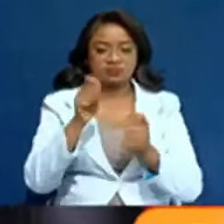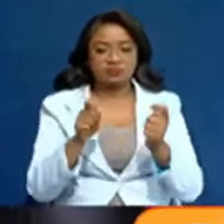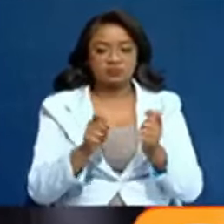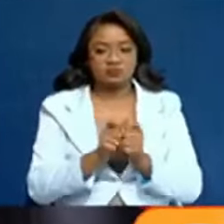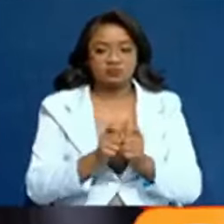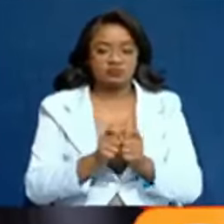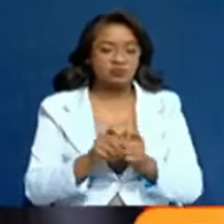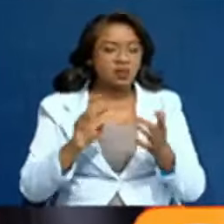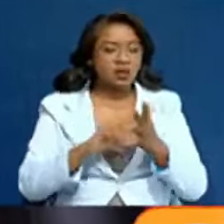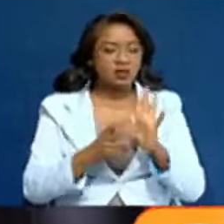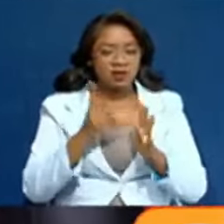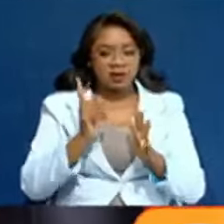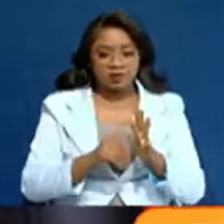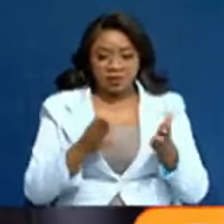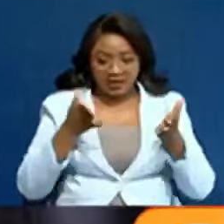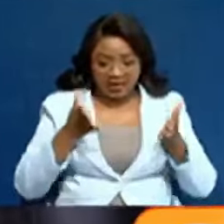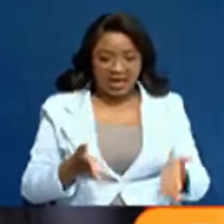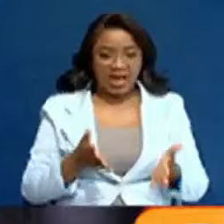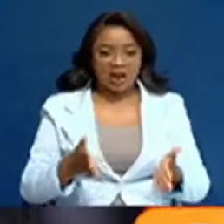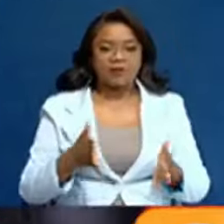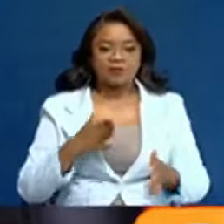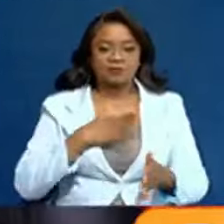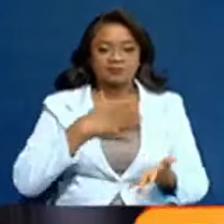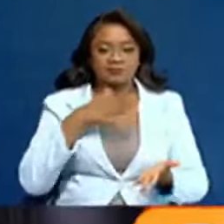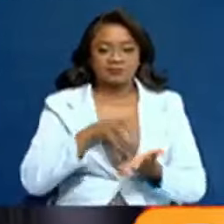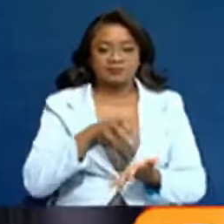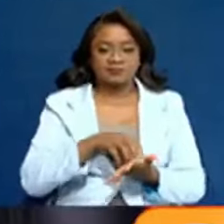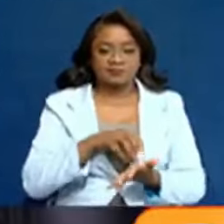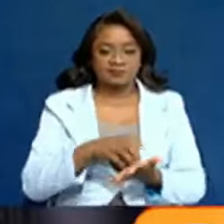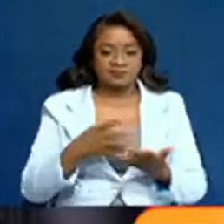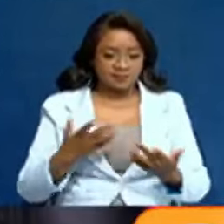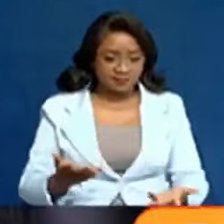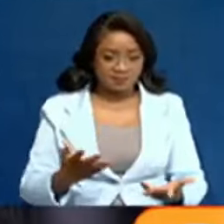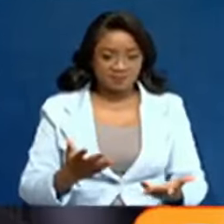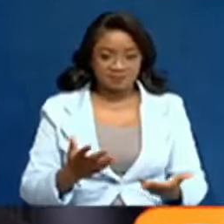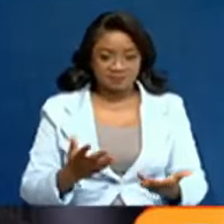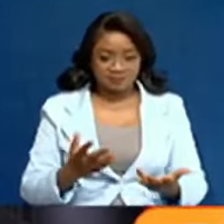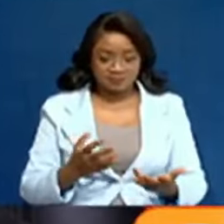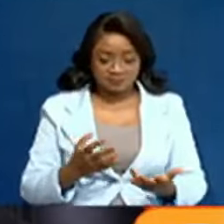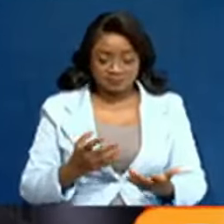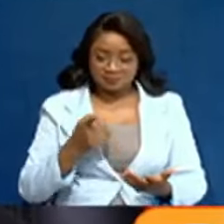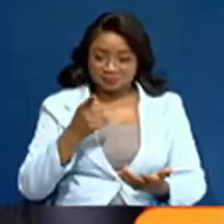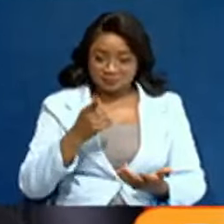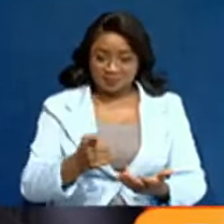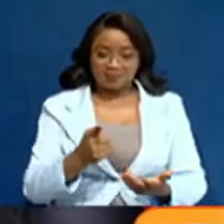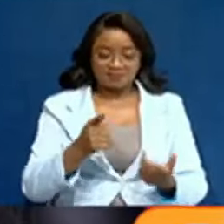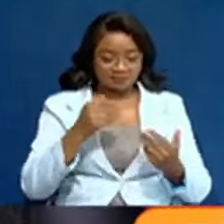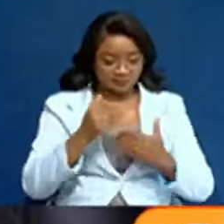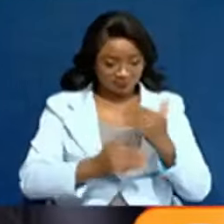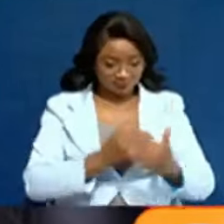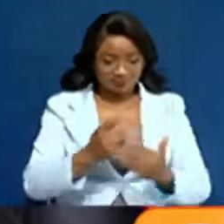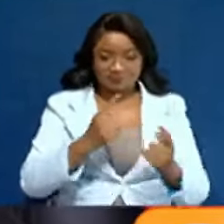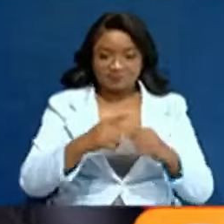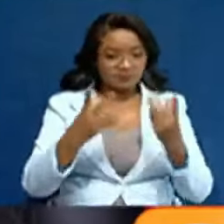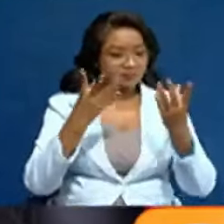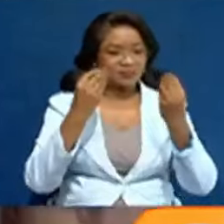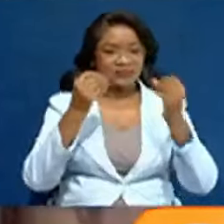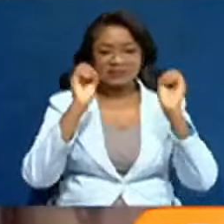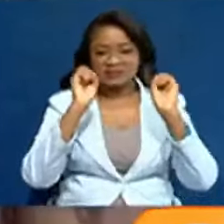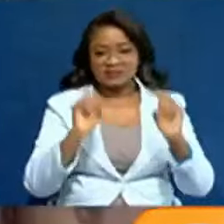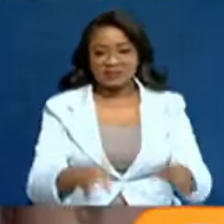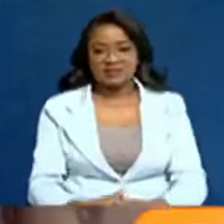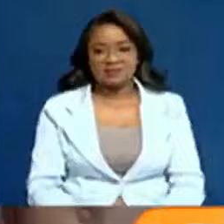kind of scenario we are dealing with now is not as easy as it has been